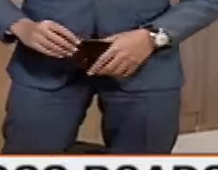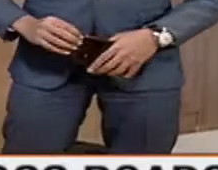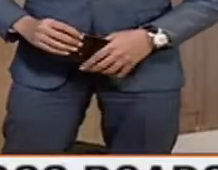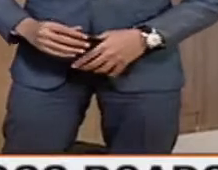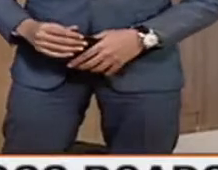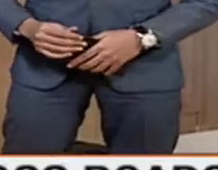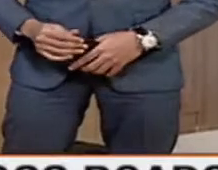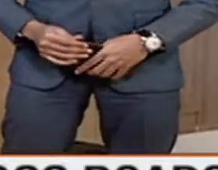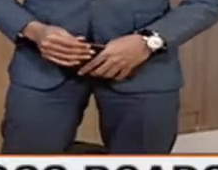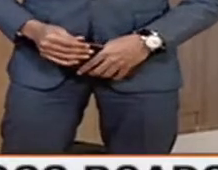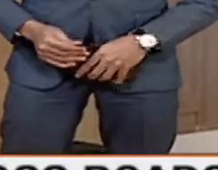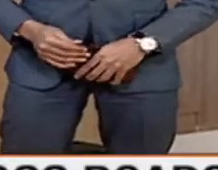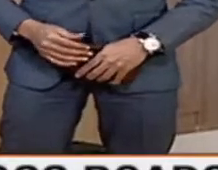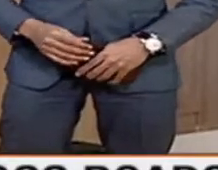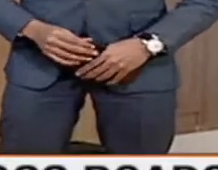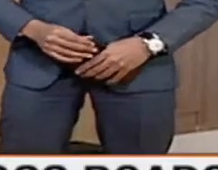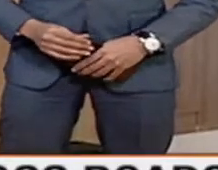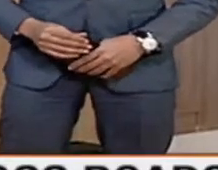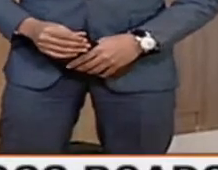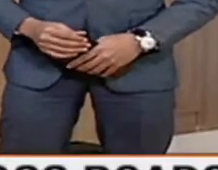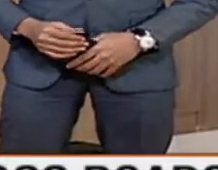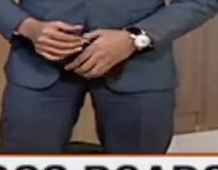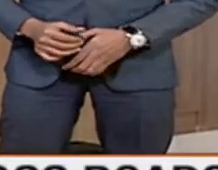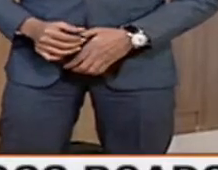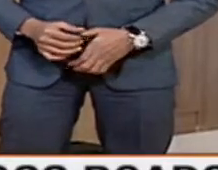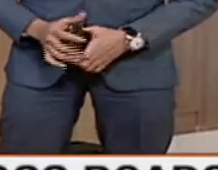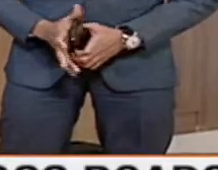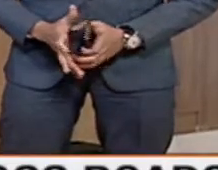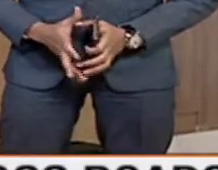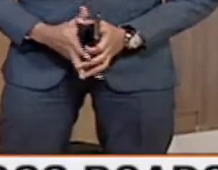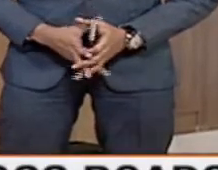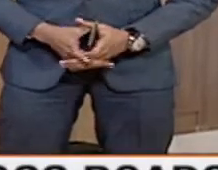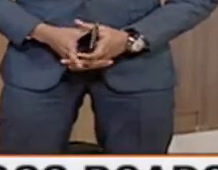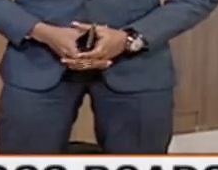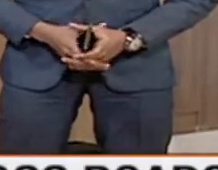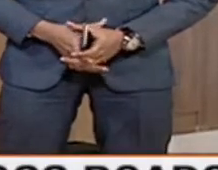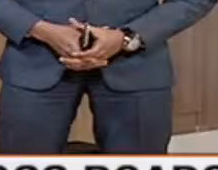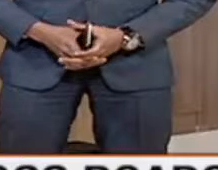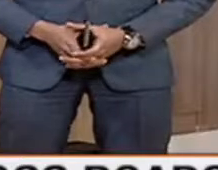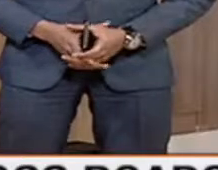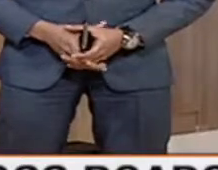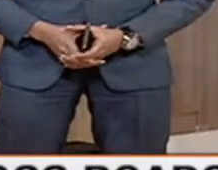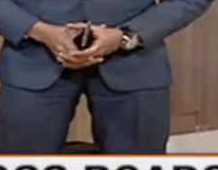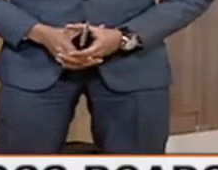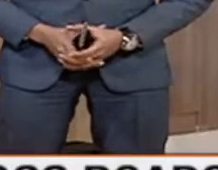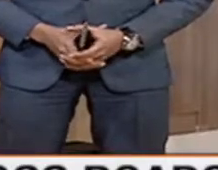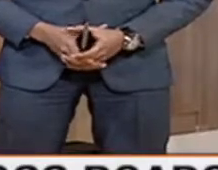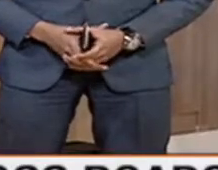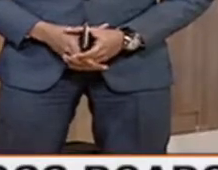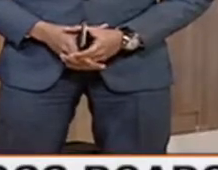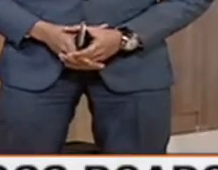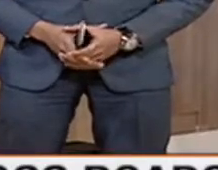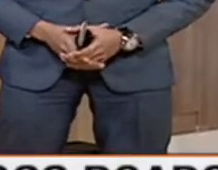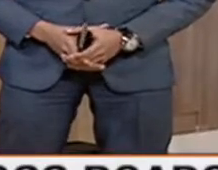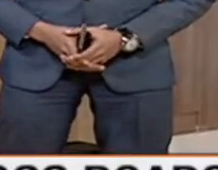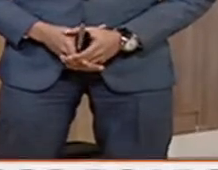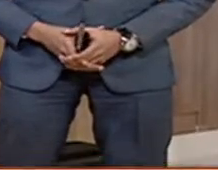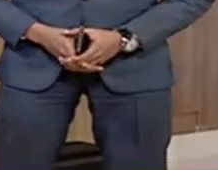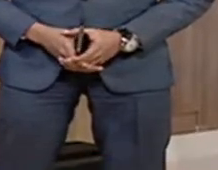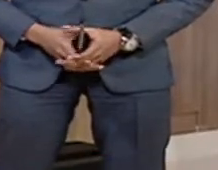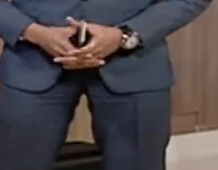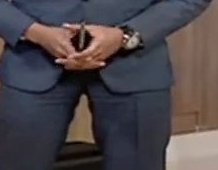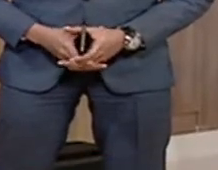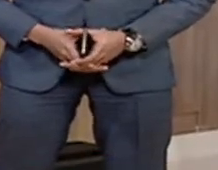Moving on, celebrated Kenyan boxer Sarah Achieng is set to defend her Commonwealth Super Lightweight title in